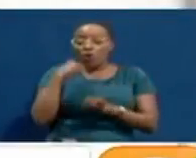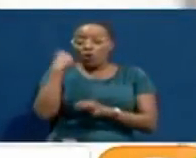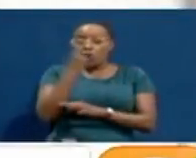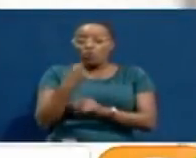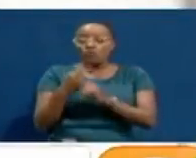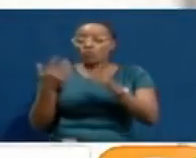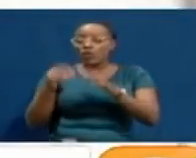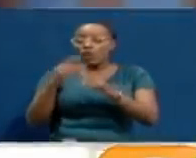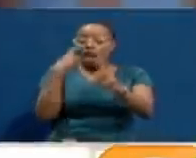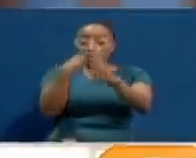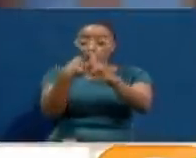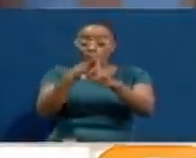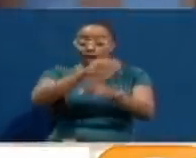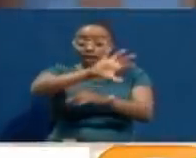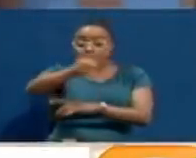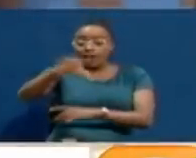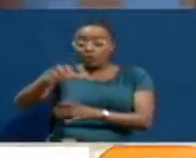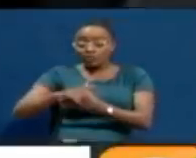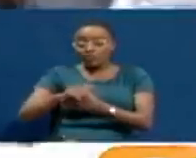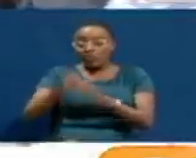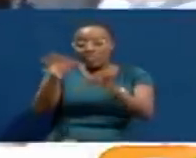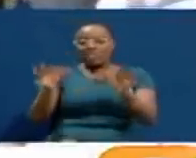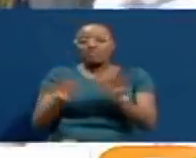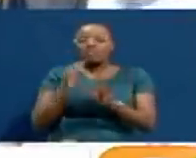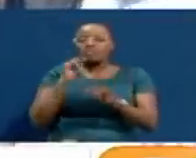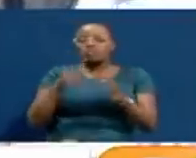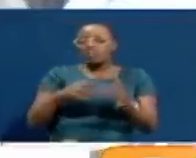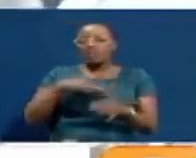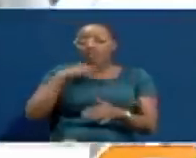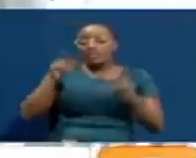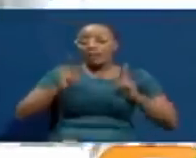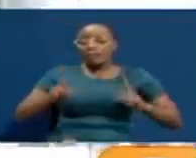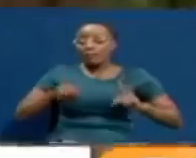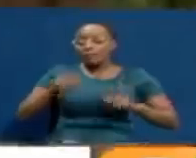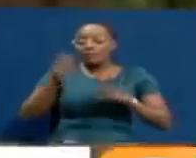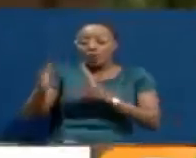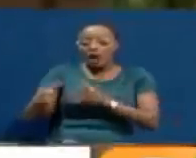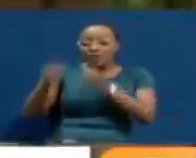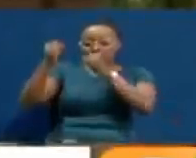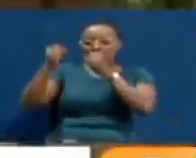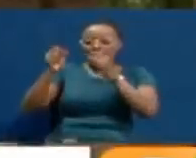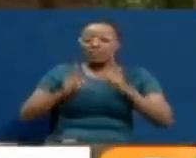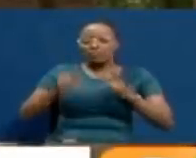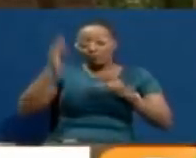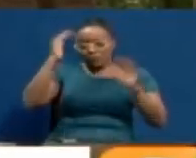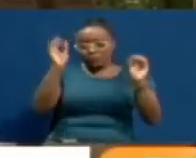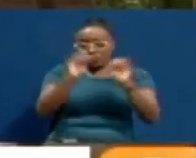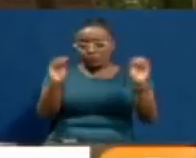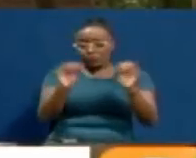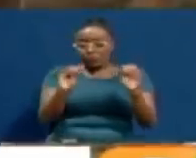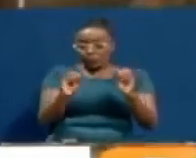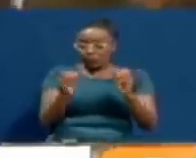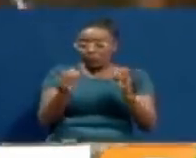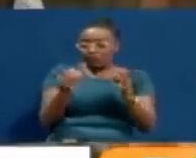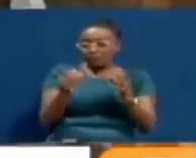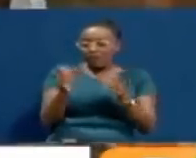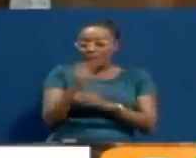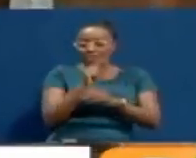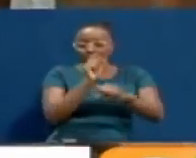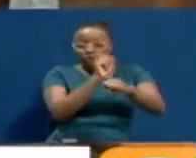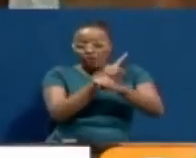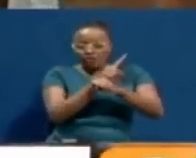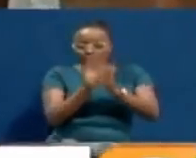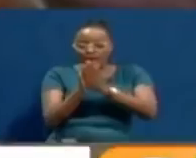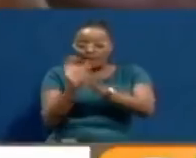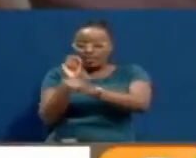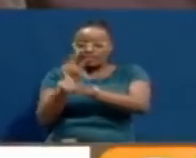from Kwale County. The families claim that the deceased were forcibly taken by unknown persons within the months of November and